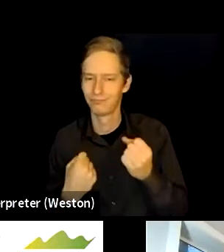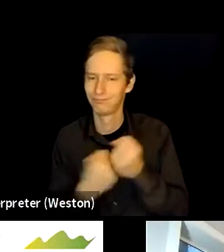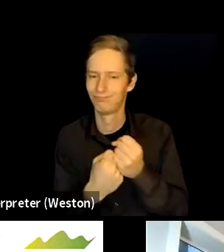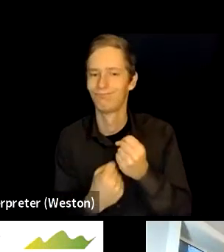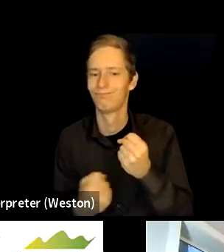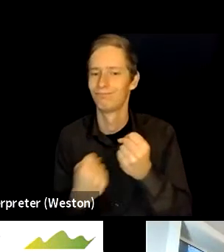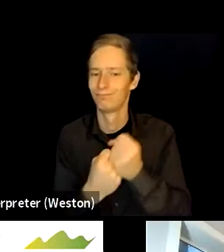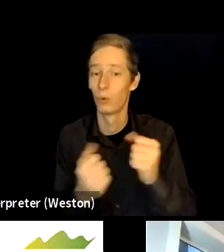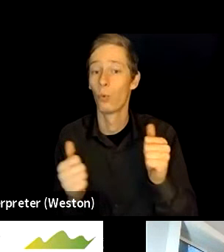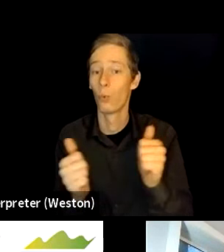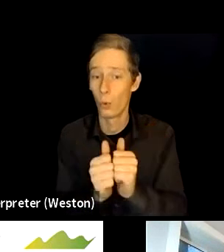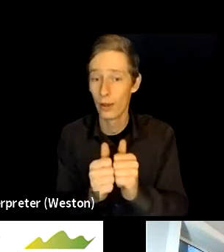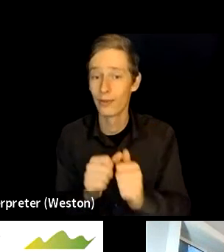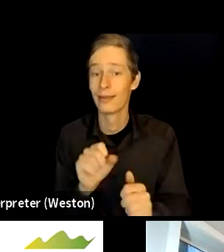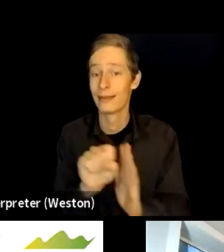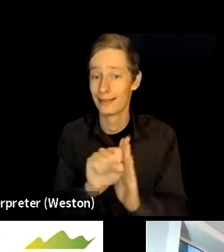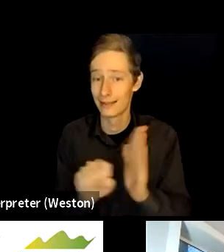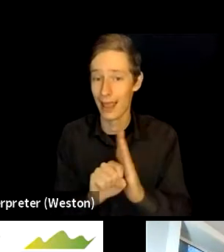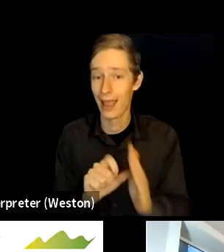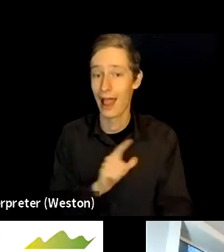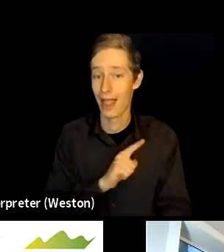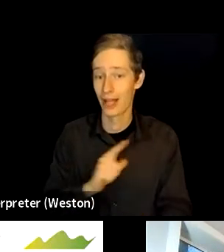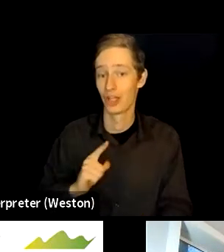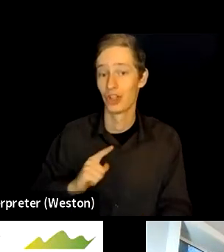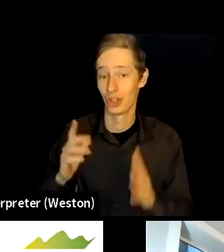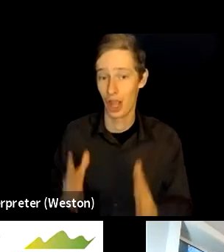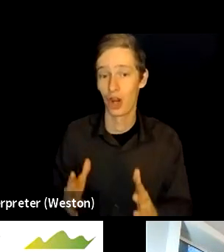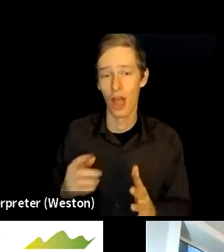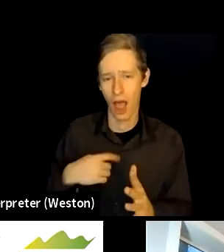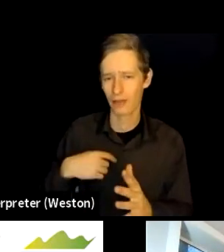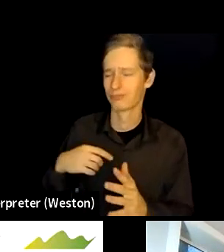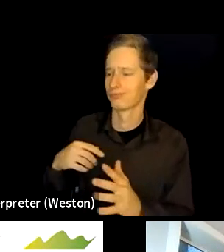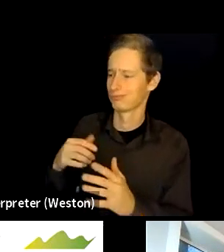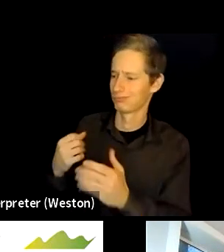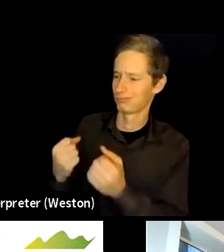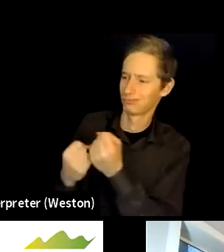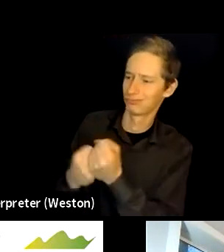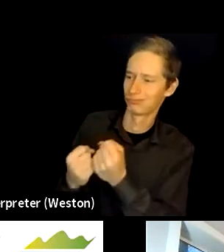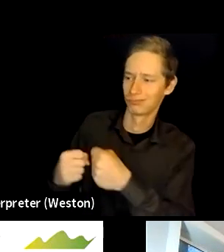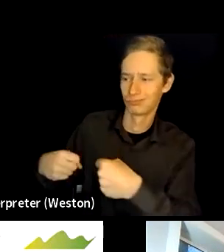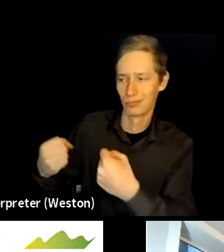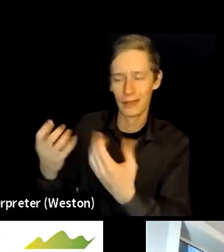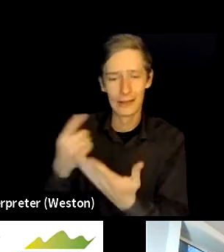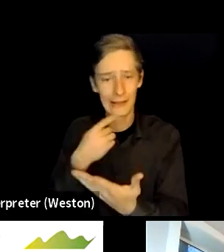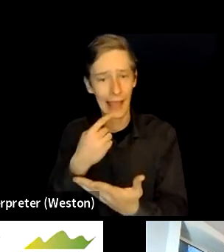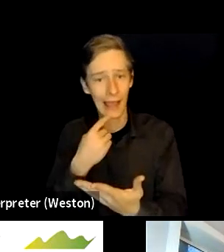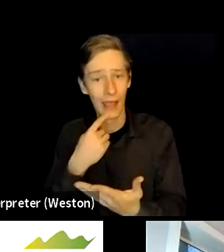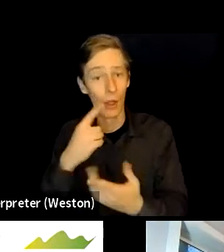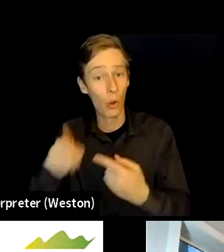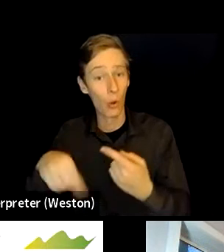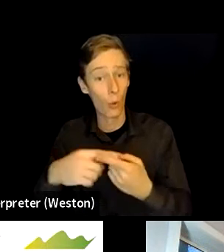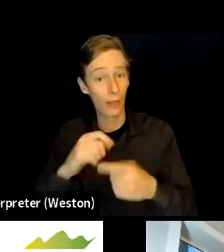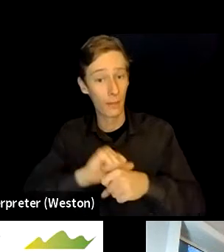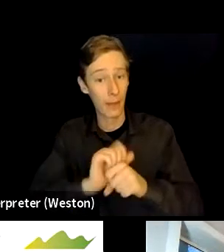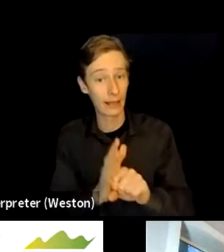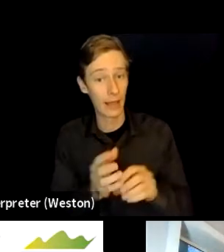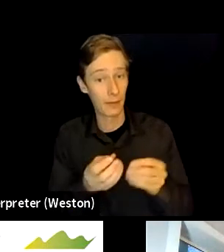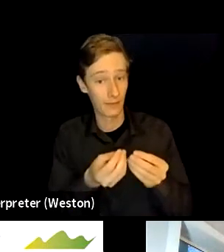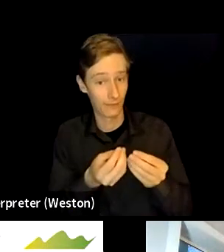state legislators, that once the pandemic is over, that they still allow providers to be able to provide services through